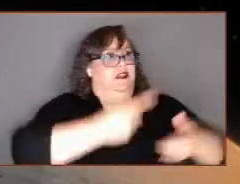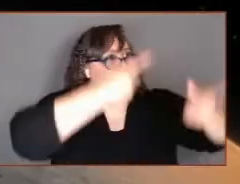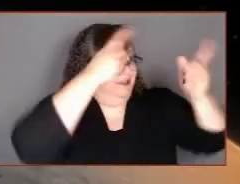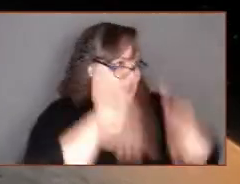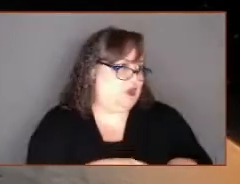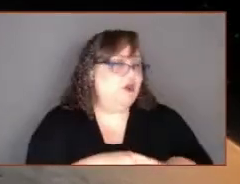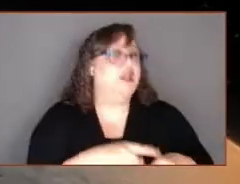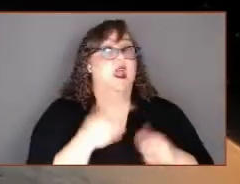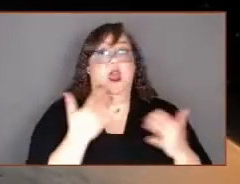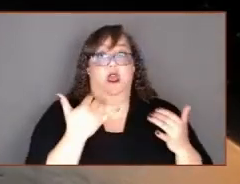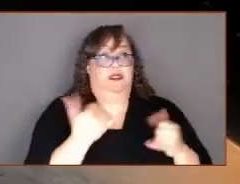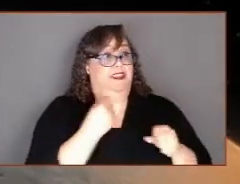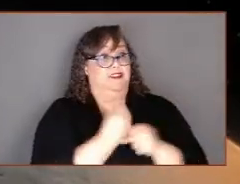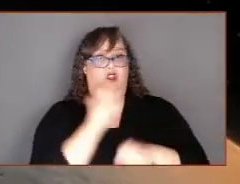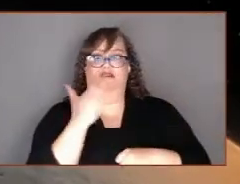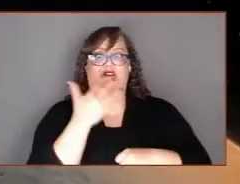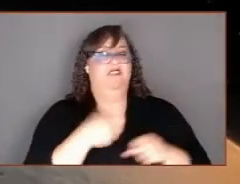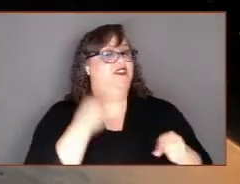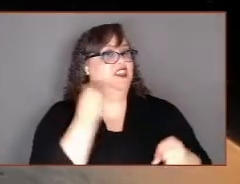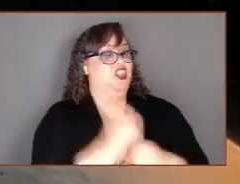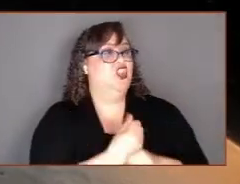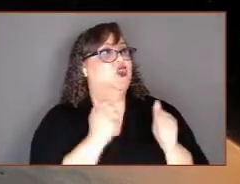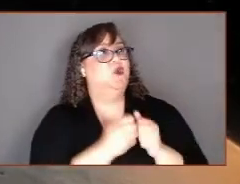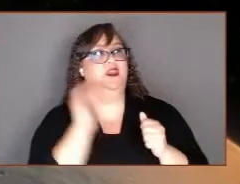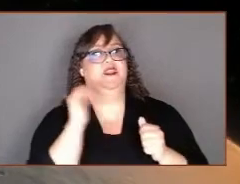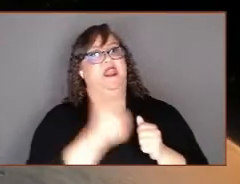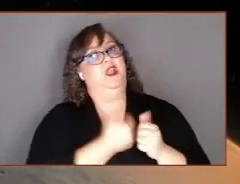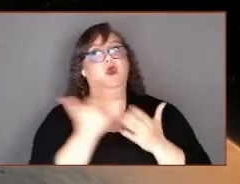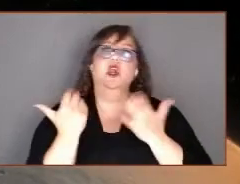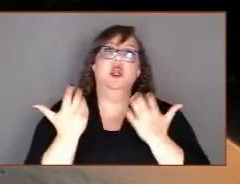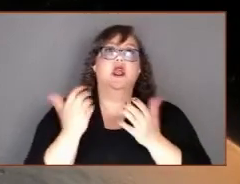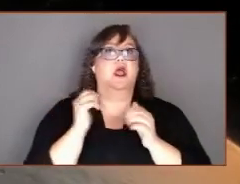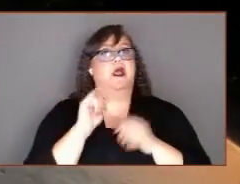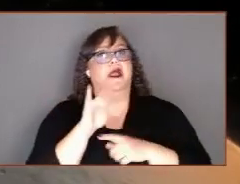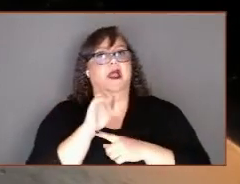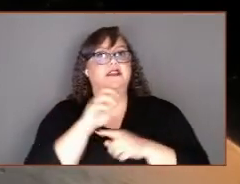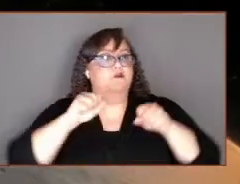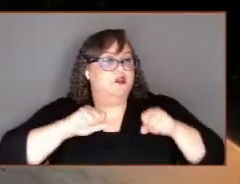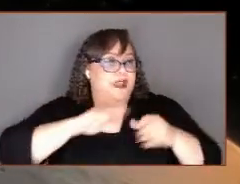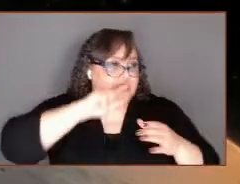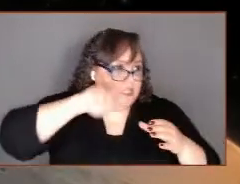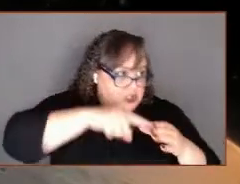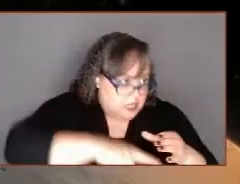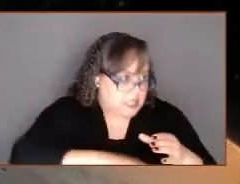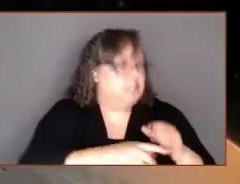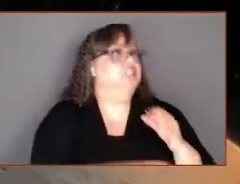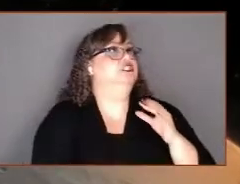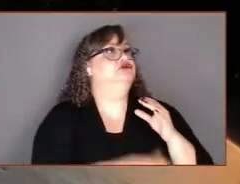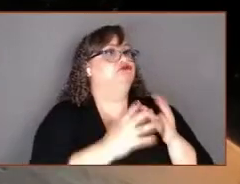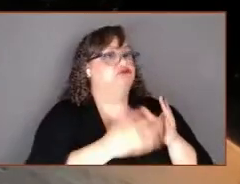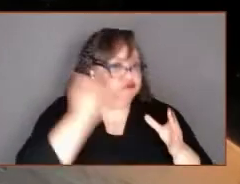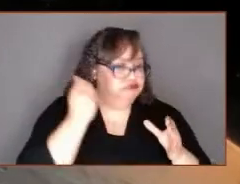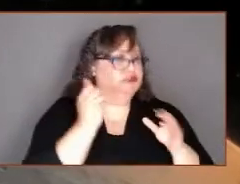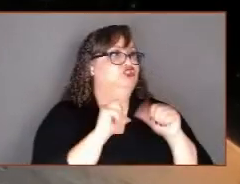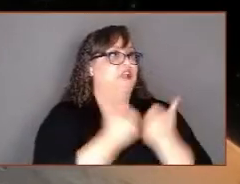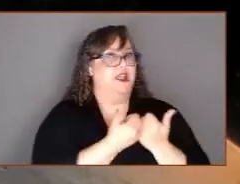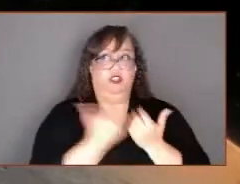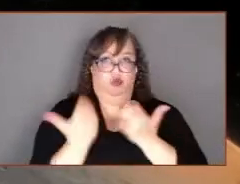and Prospecting Challenge with new teams competing with new designs. What have we learned so far over the lifetime of